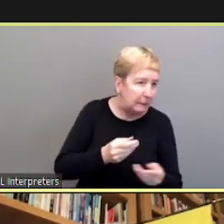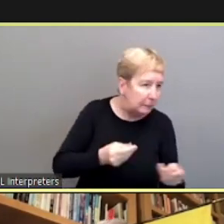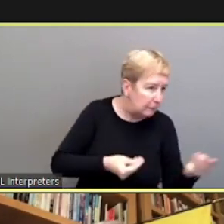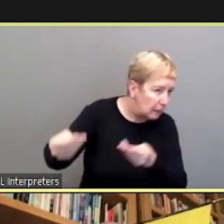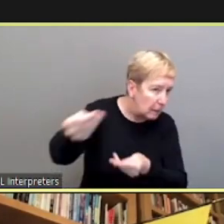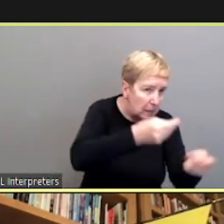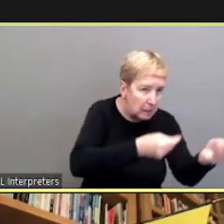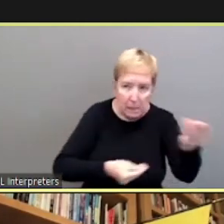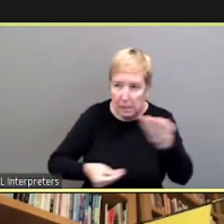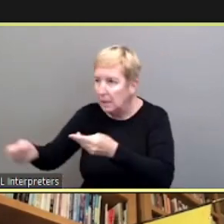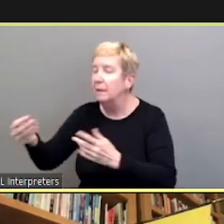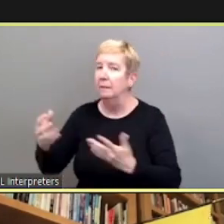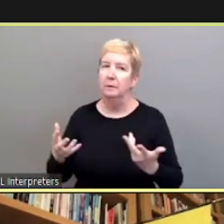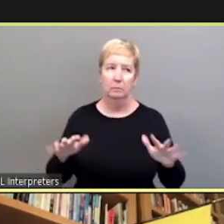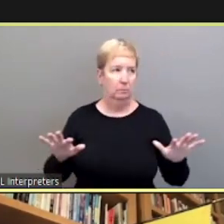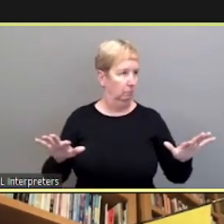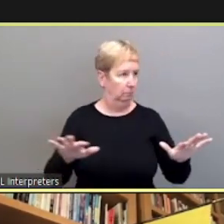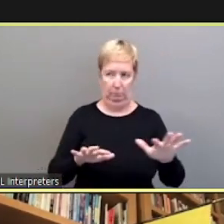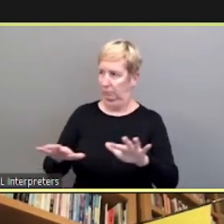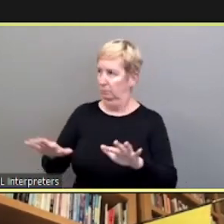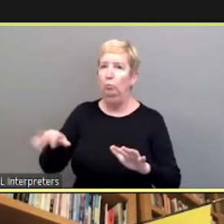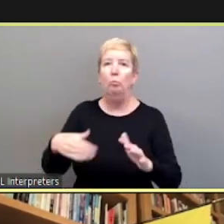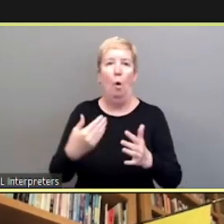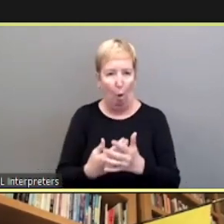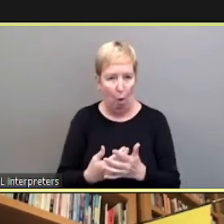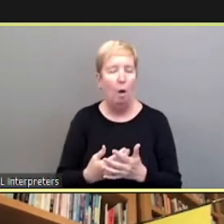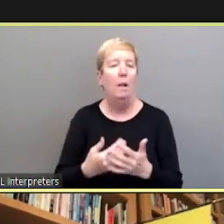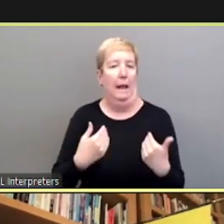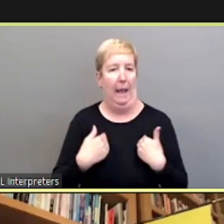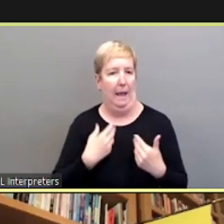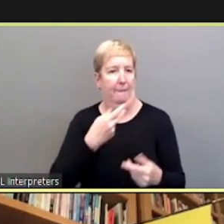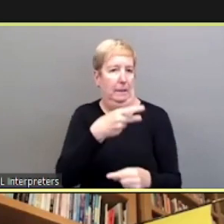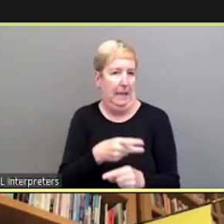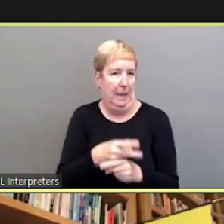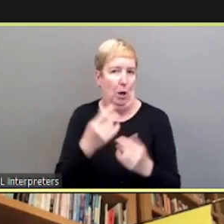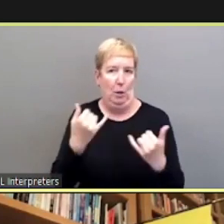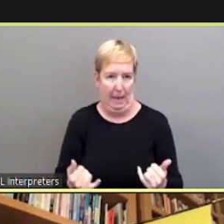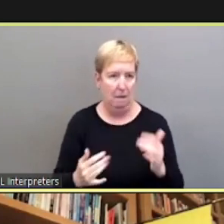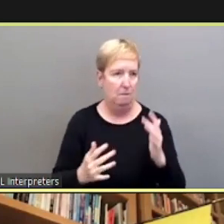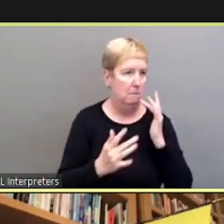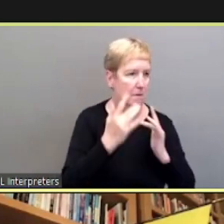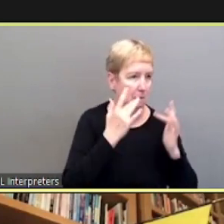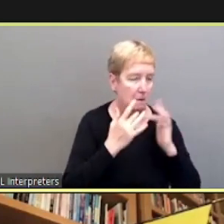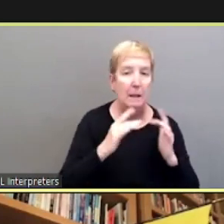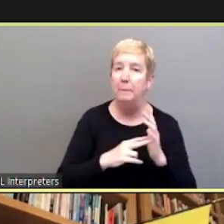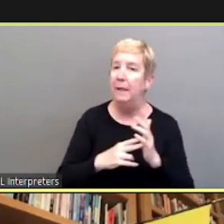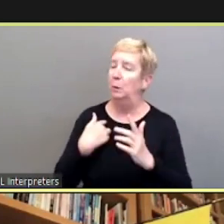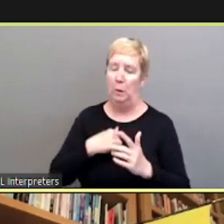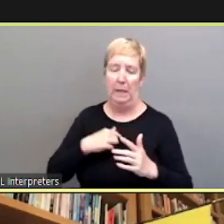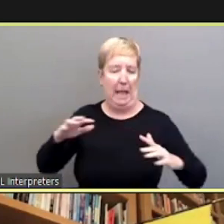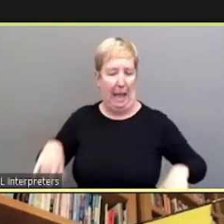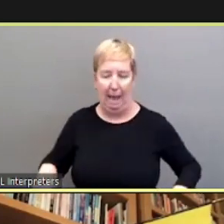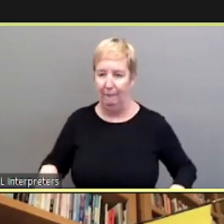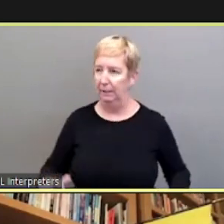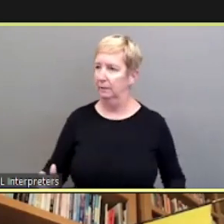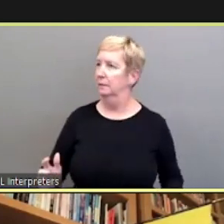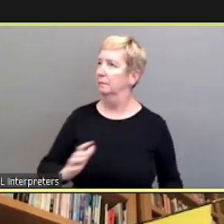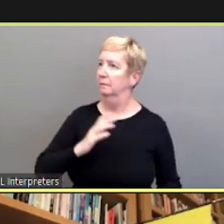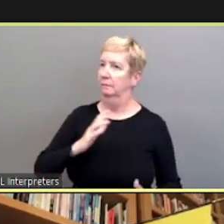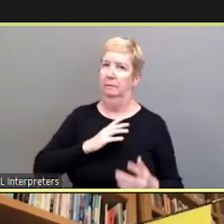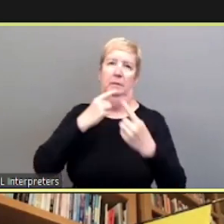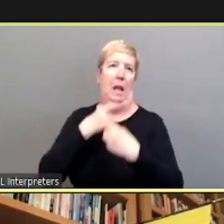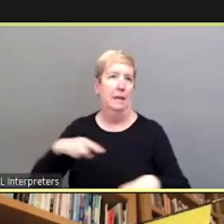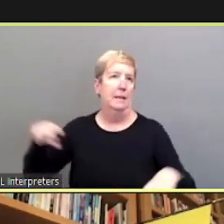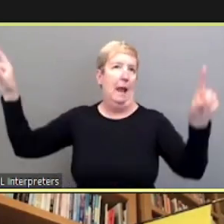order to make sure that everyone is still getting cared for. So we have not issued any kind of official crisis standards of